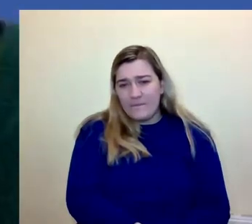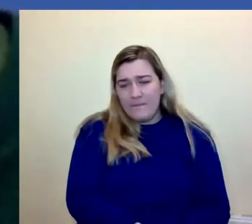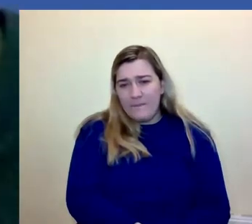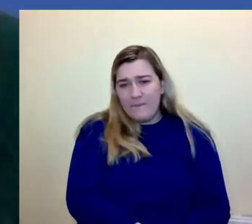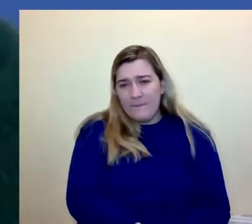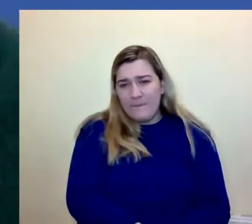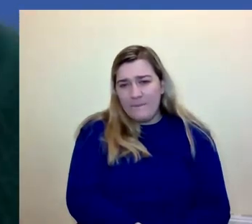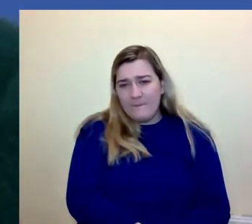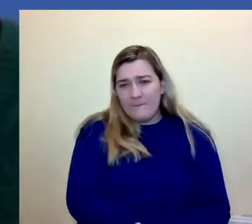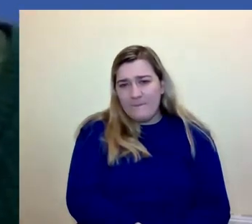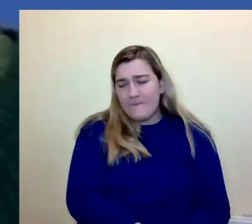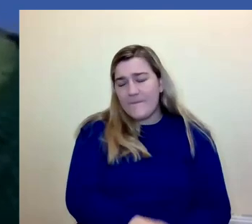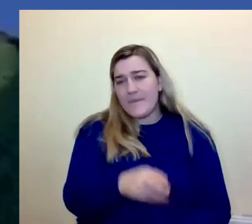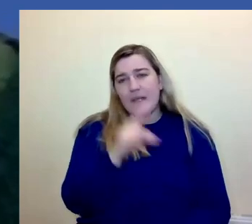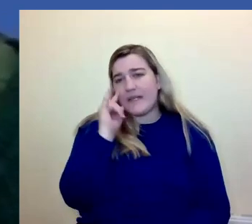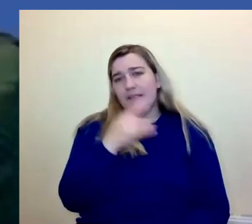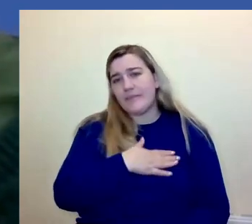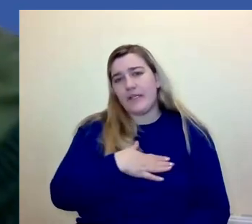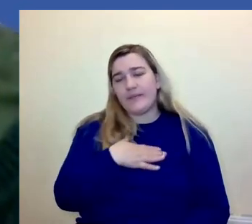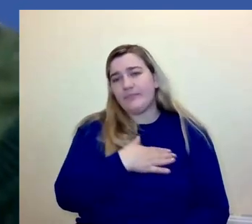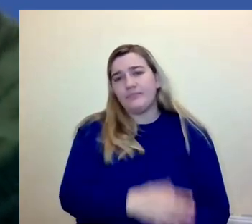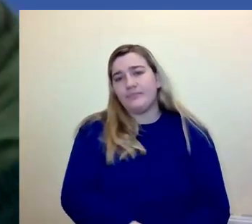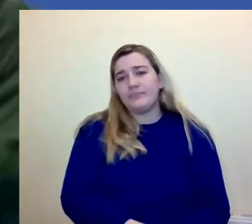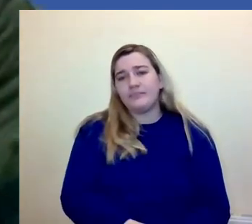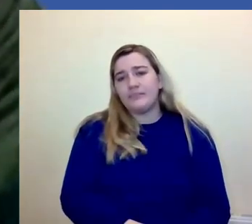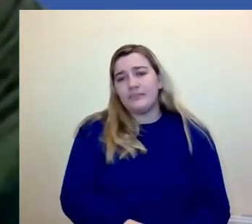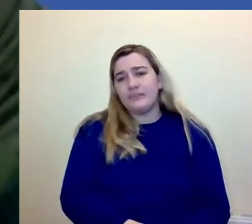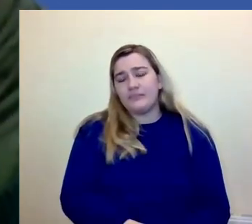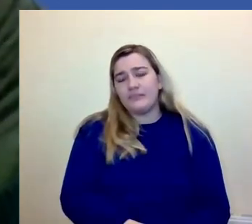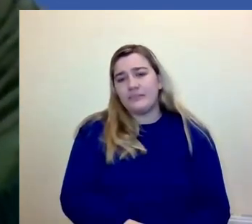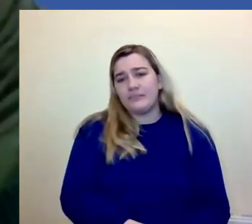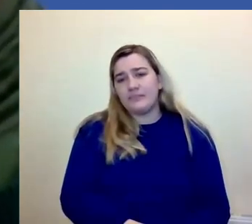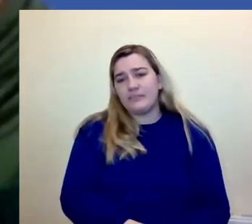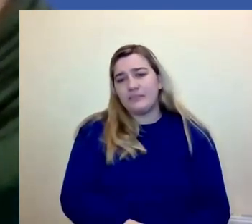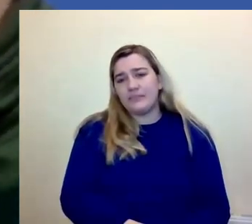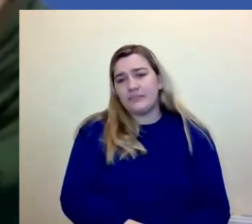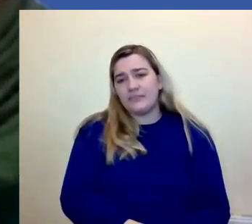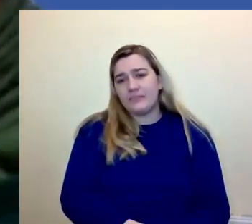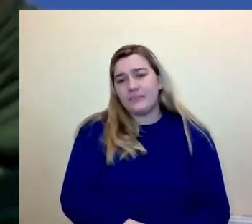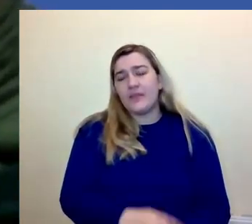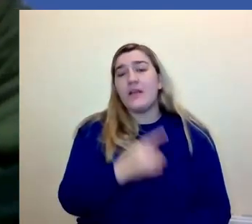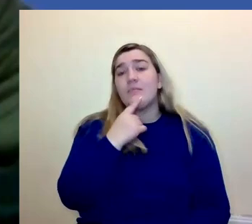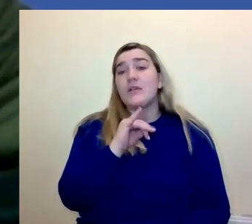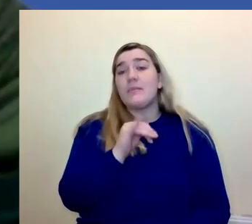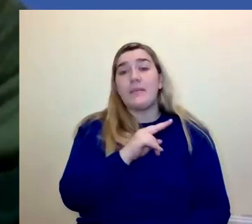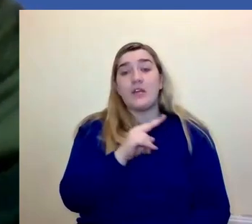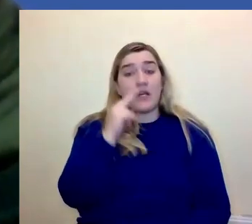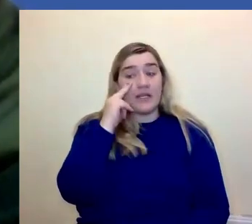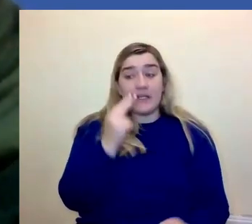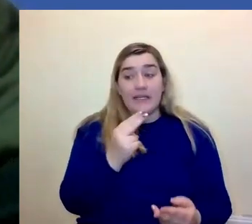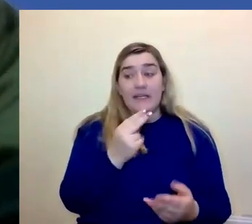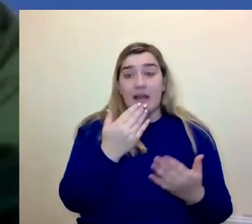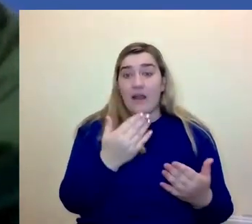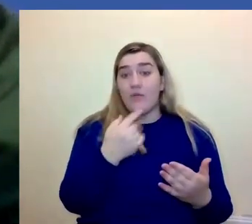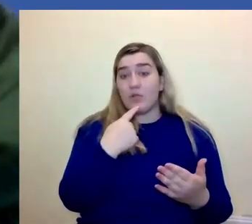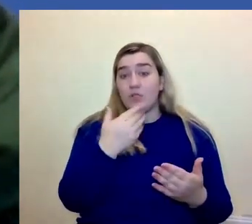And knowing that the Decision Support Service is there, maybe not needing it now, Yeah. but learning that that support is